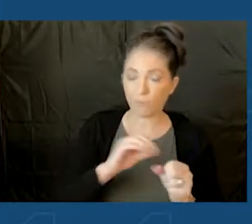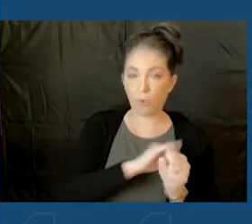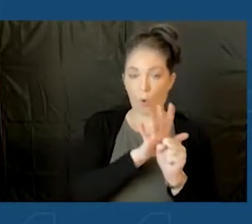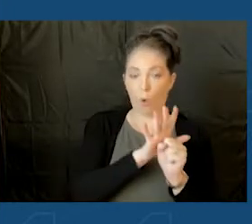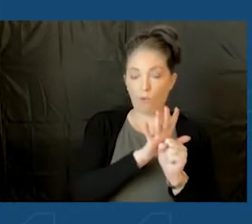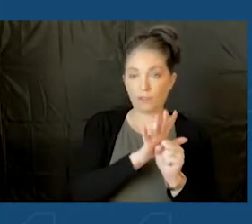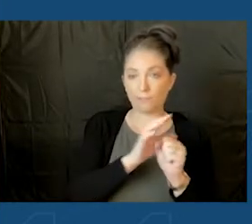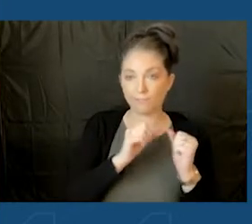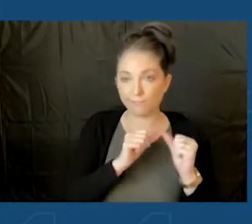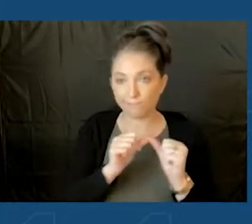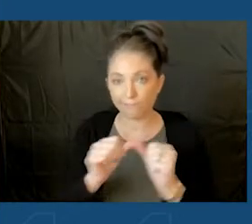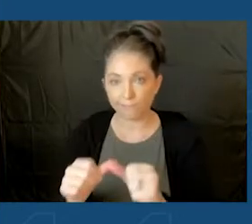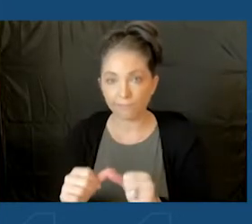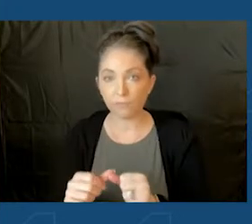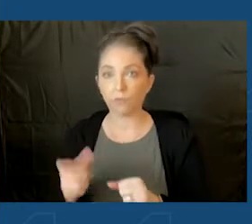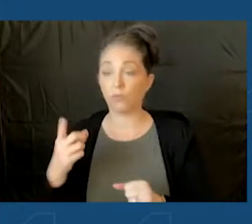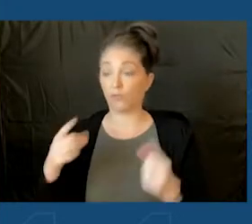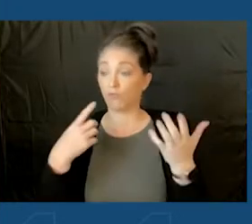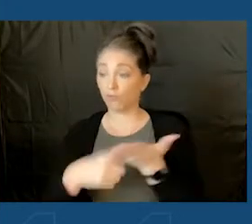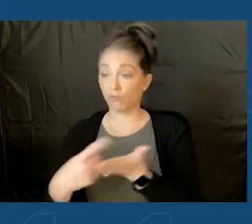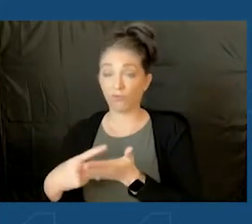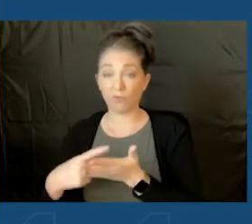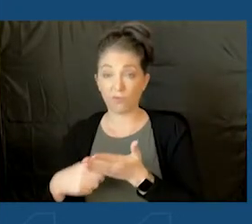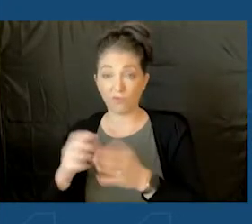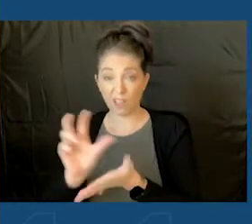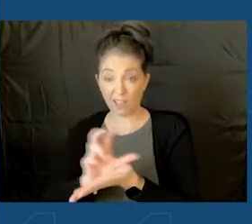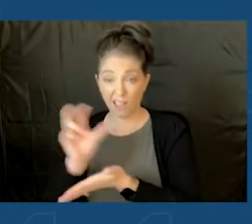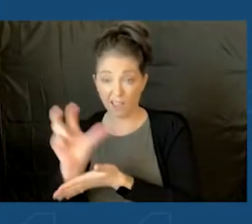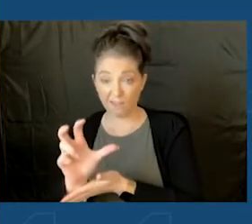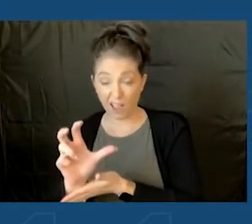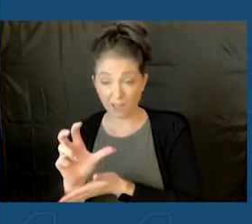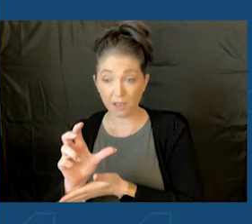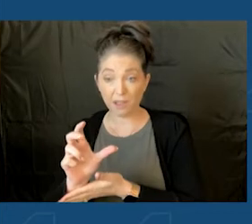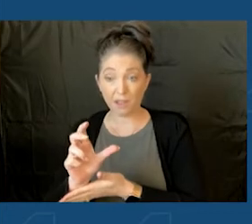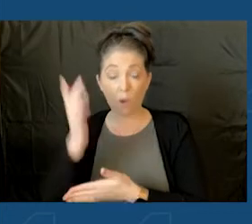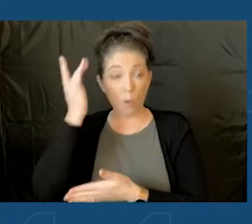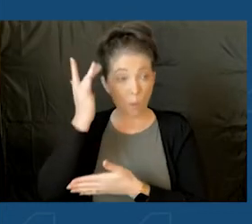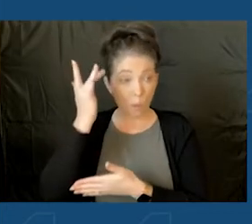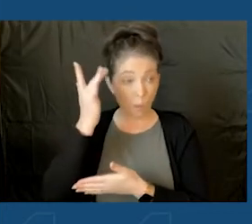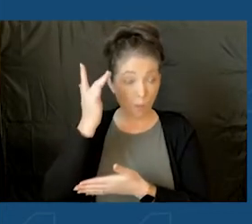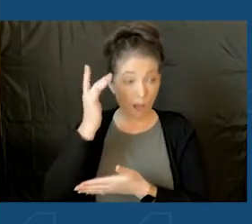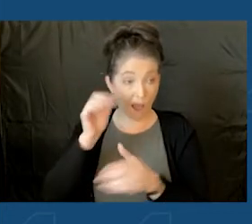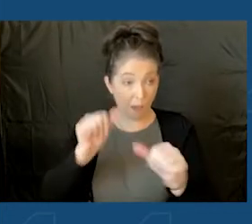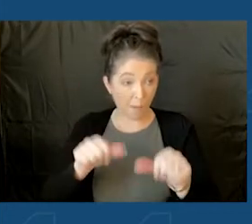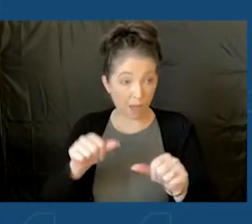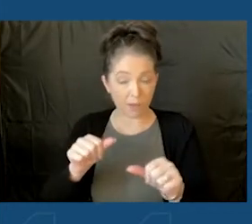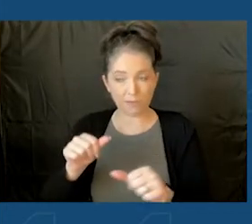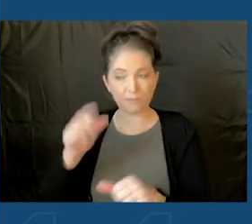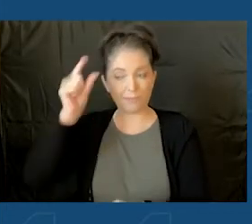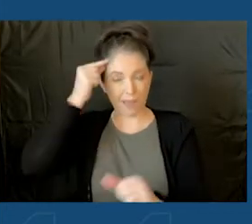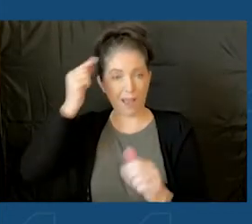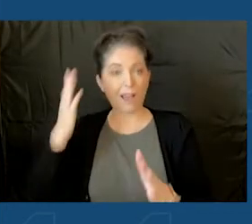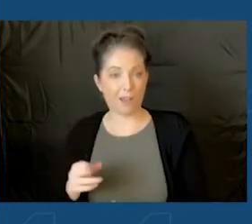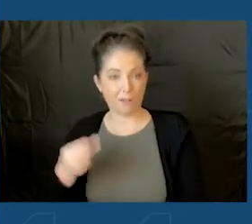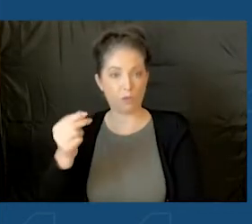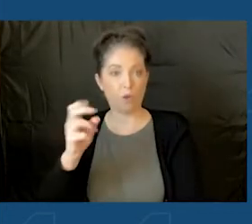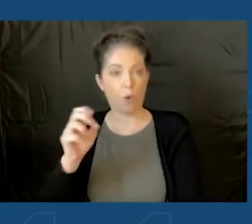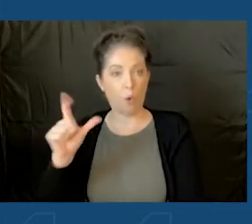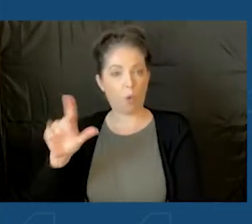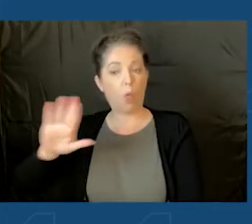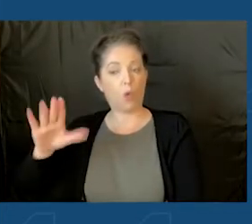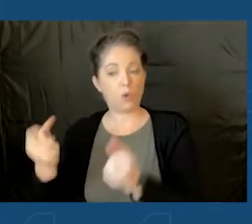in this Jamaica Bus Depot. It's only possible because of Governor Hochul's incredible support for the MTA Capital Program. And